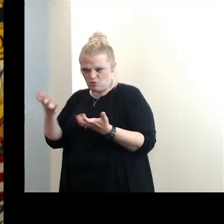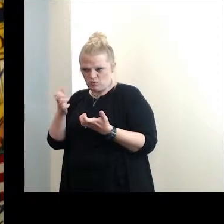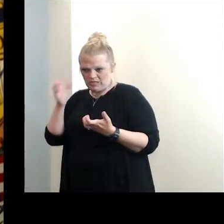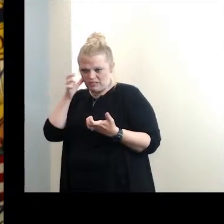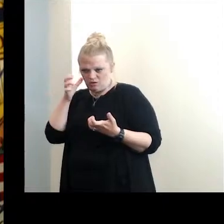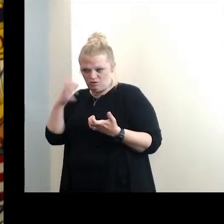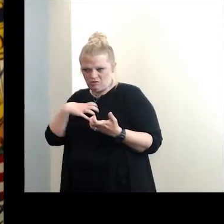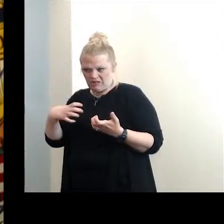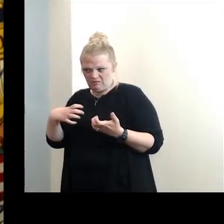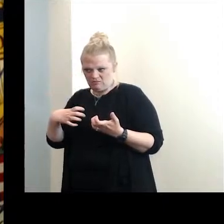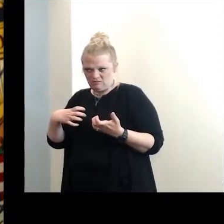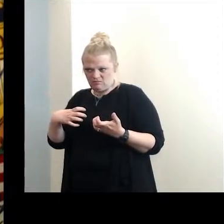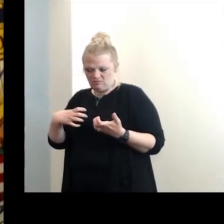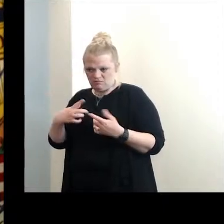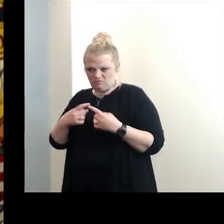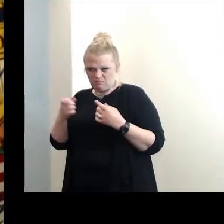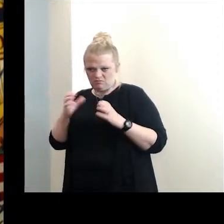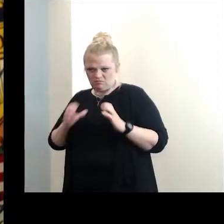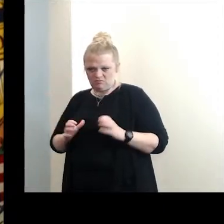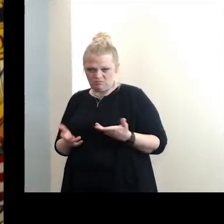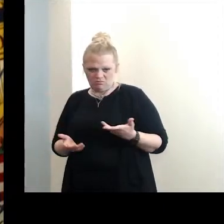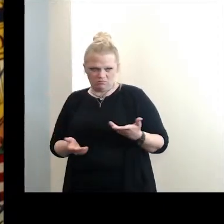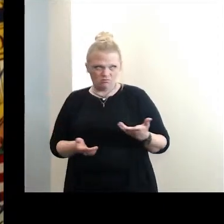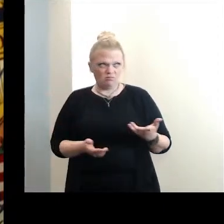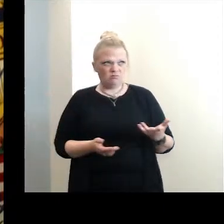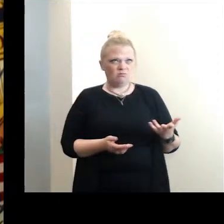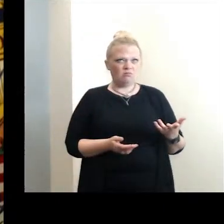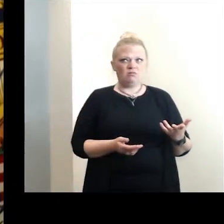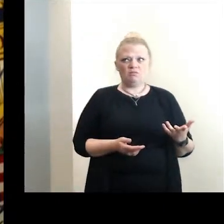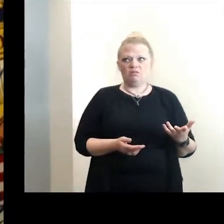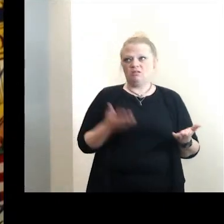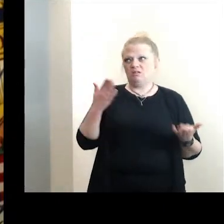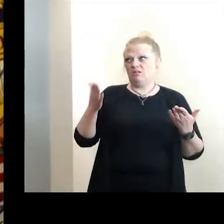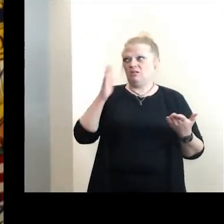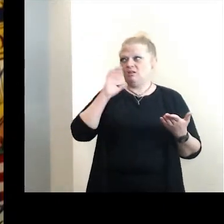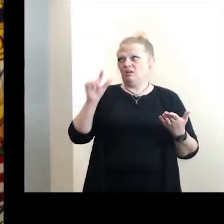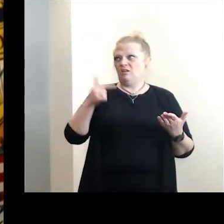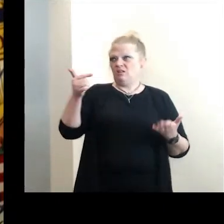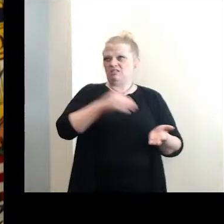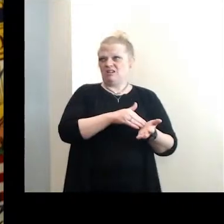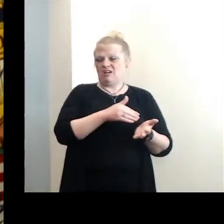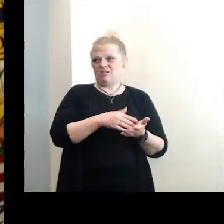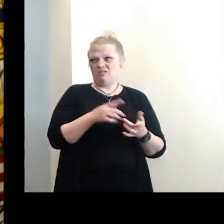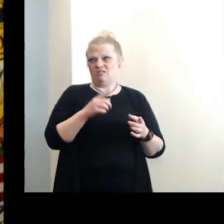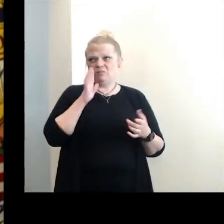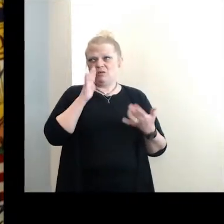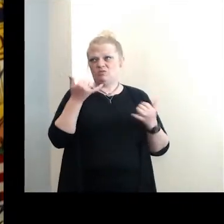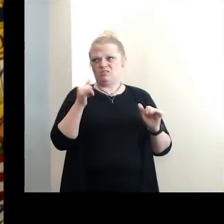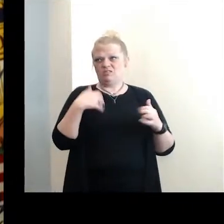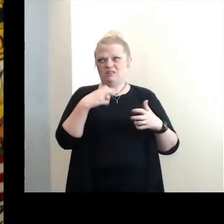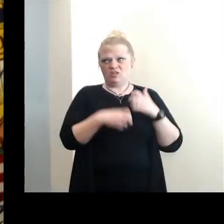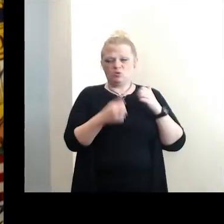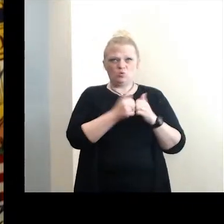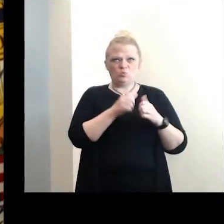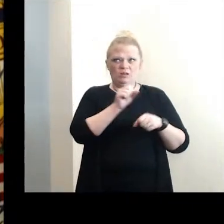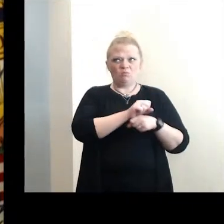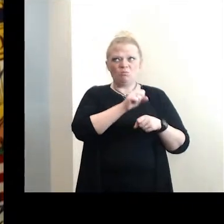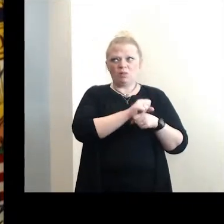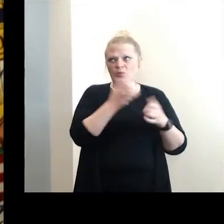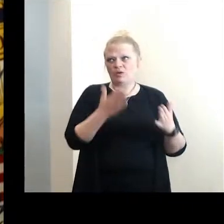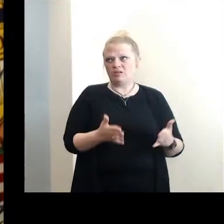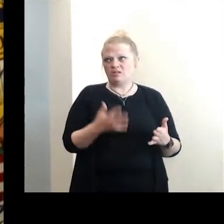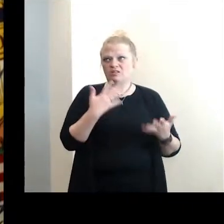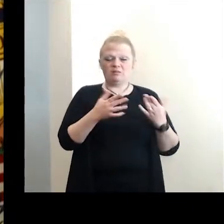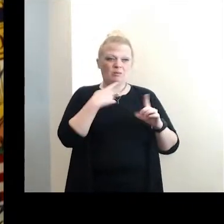hear complaints from citizens? I'll turn it over to the doctor. I mean, there's certainly going to be issues associated with employees who may be